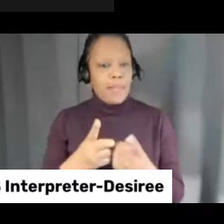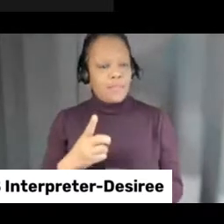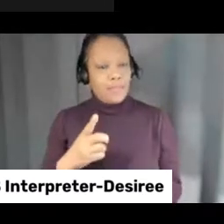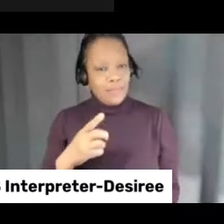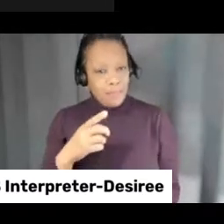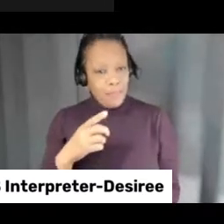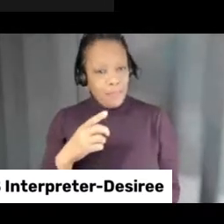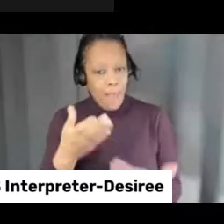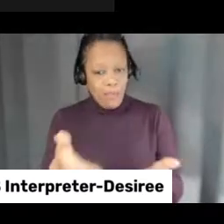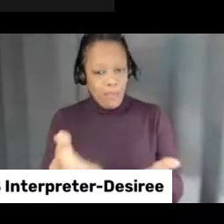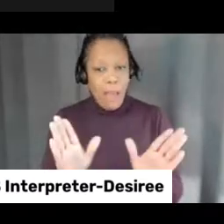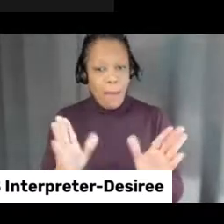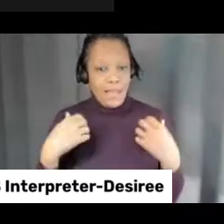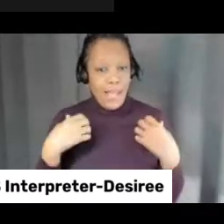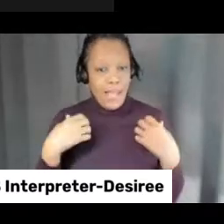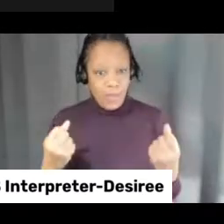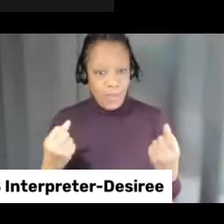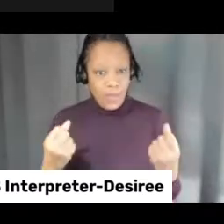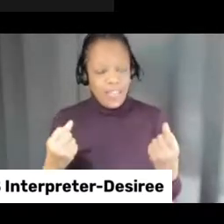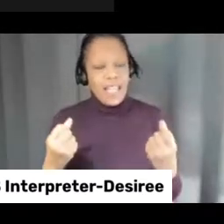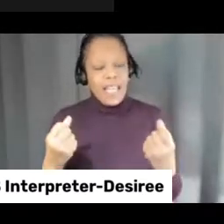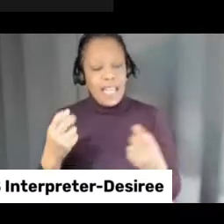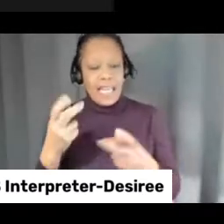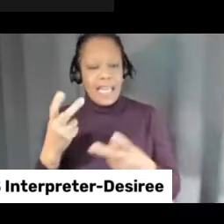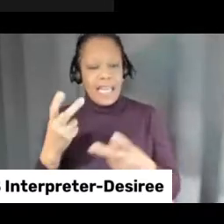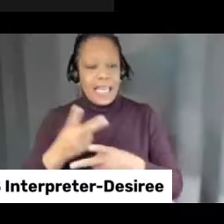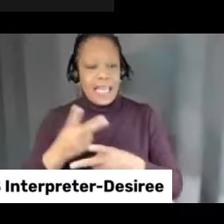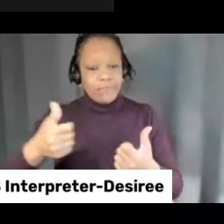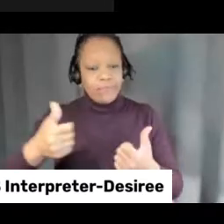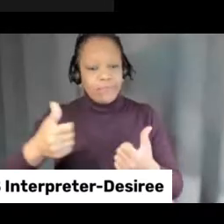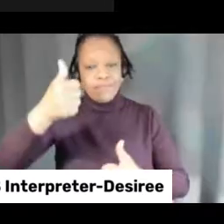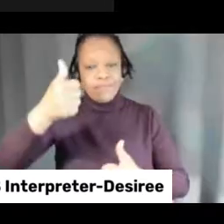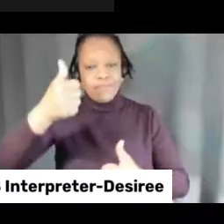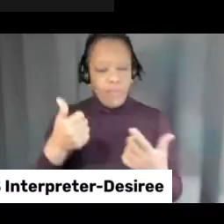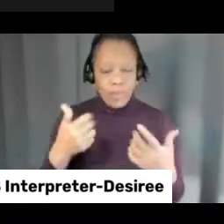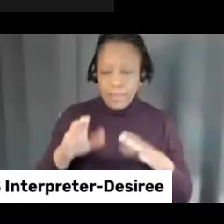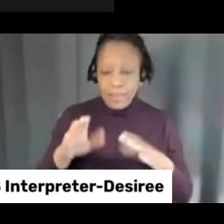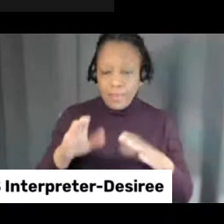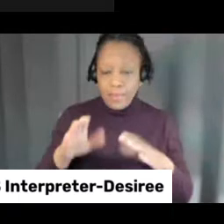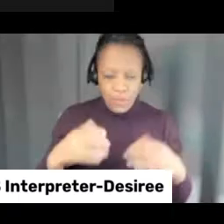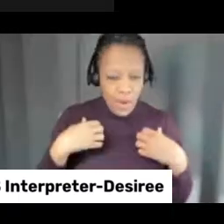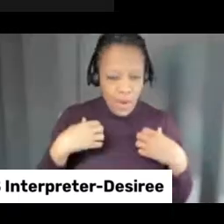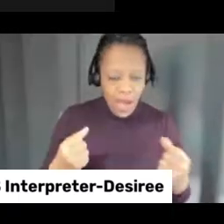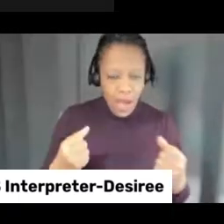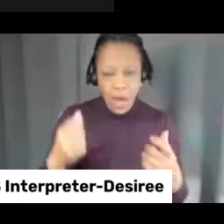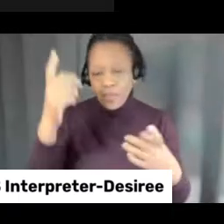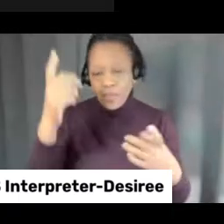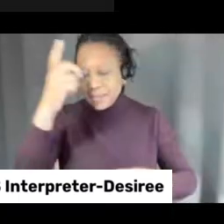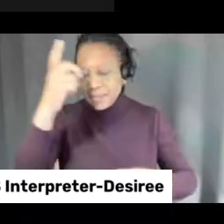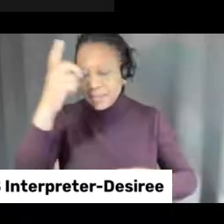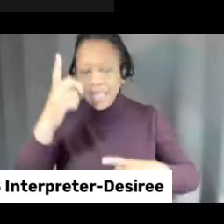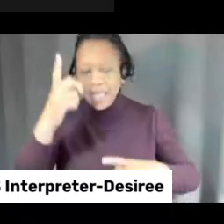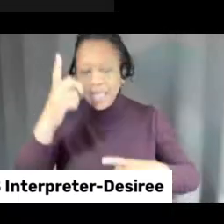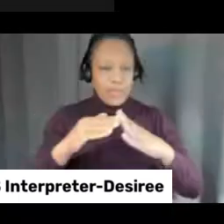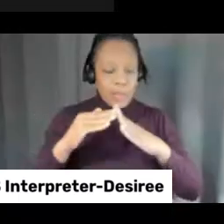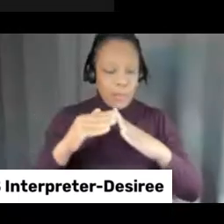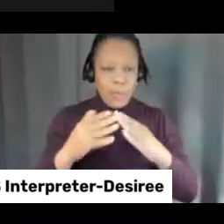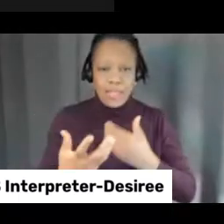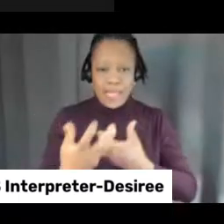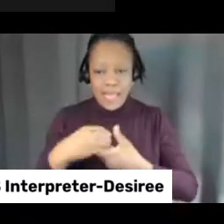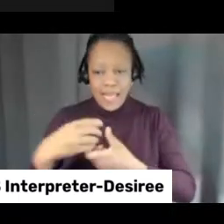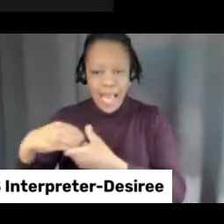Department's behavioral health, chronic disease, communications, community engagement, lead poisoning